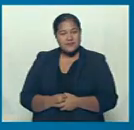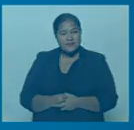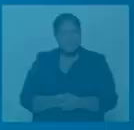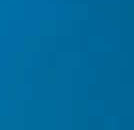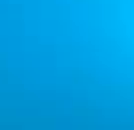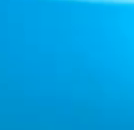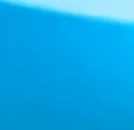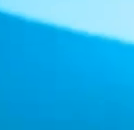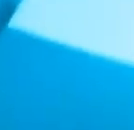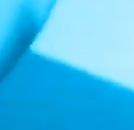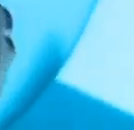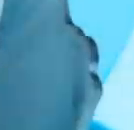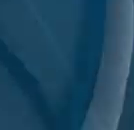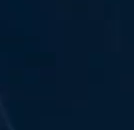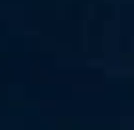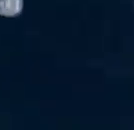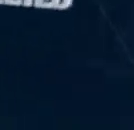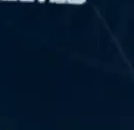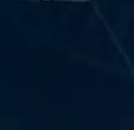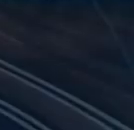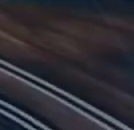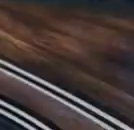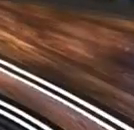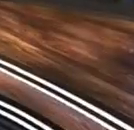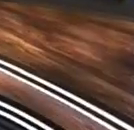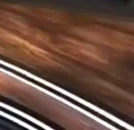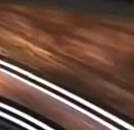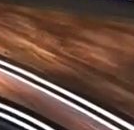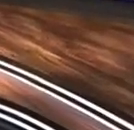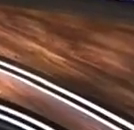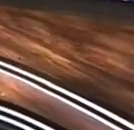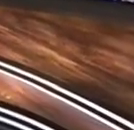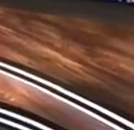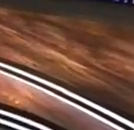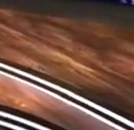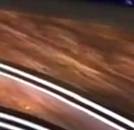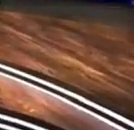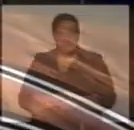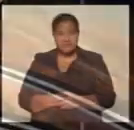From the studios of FBC Suva, Edwin Nunn.